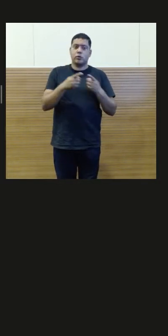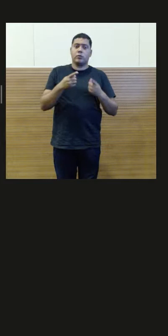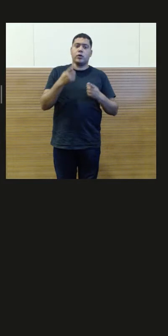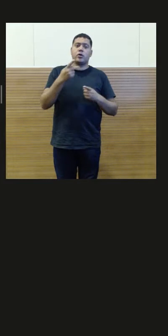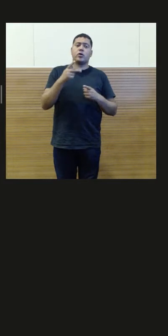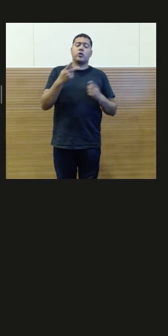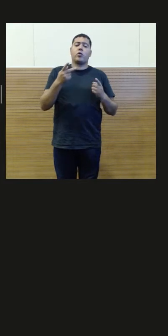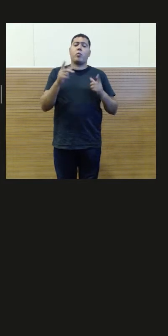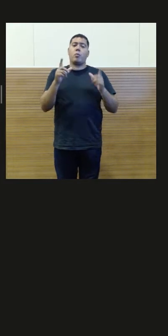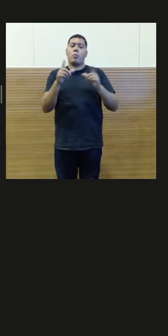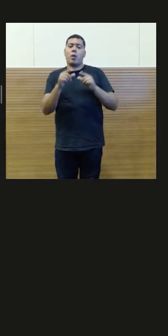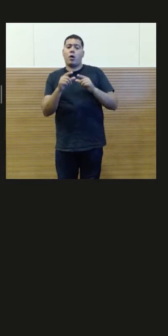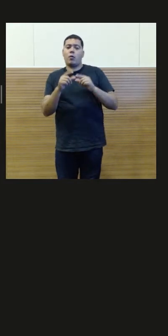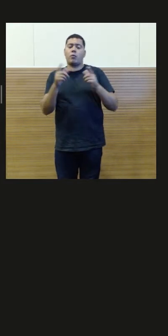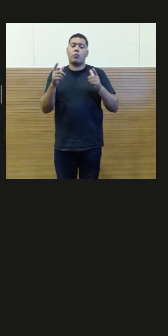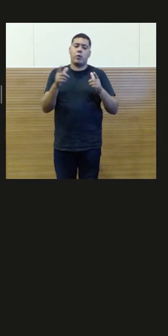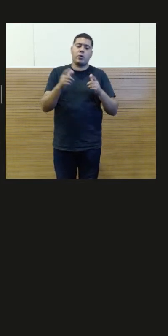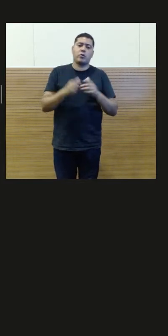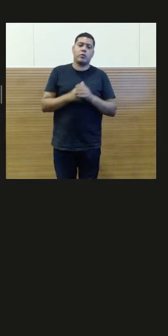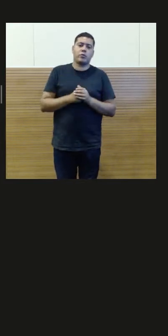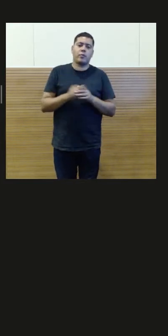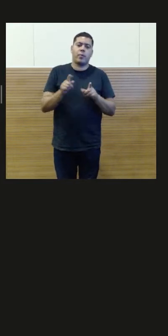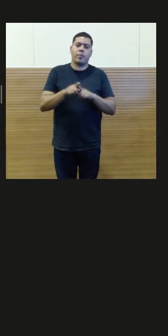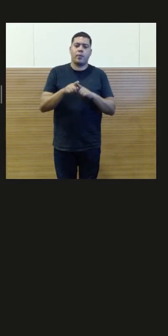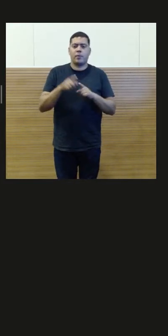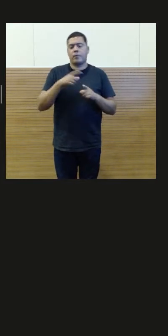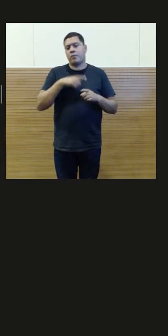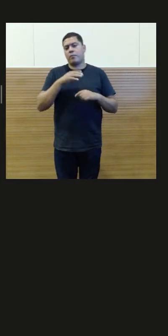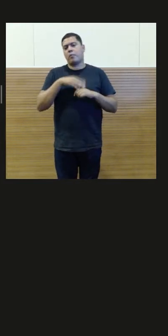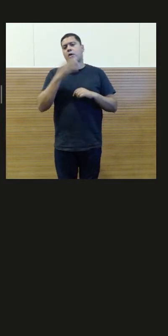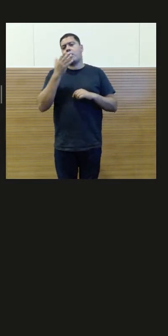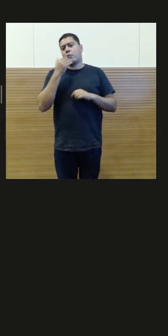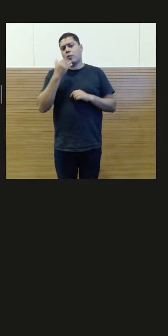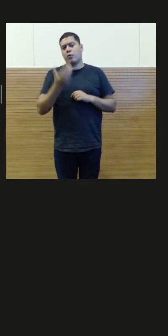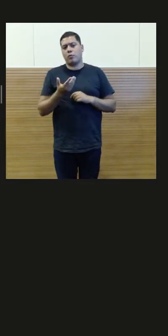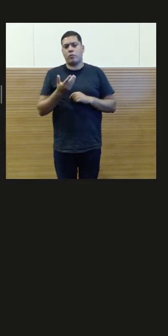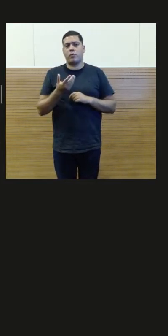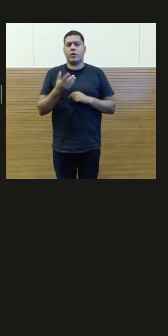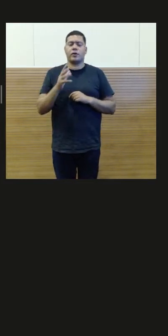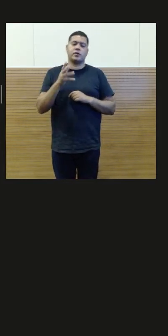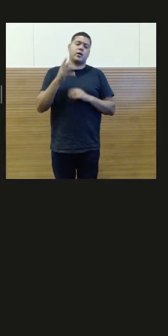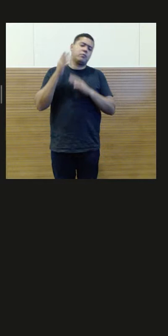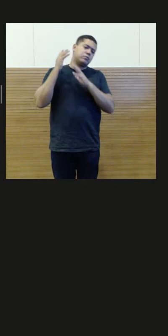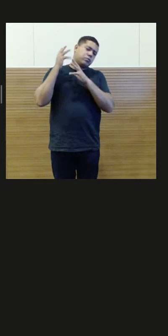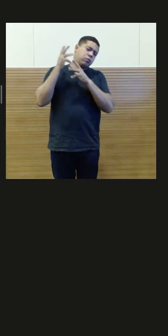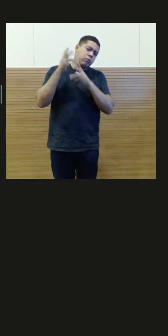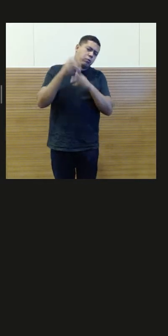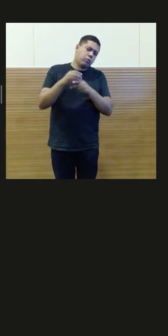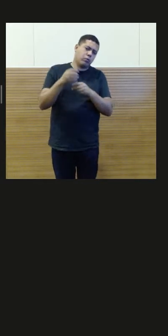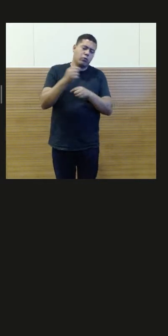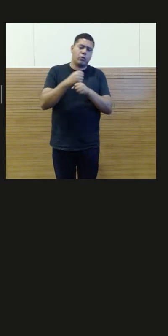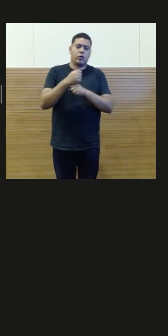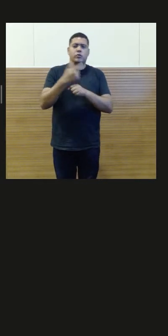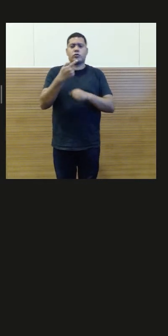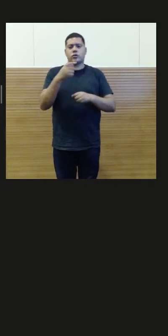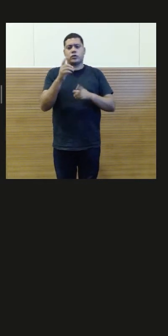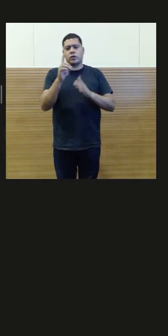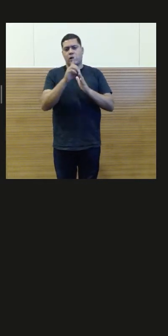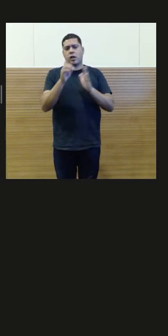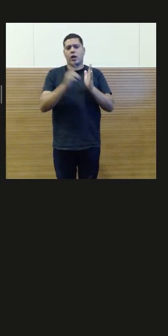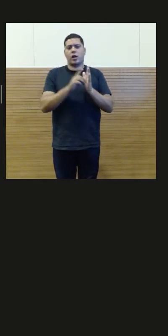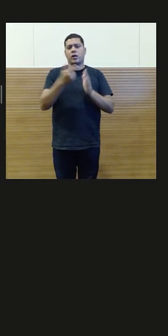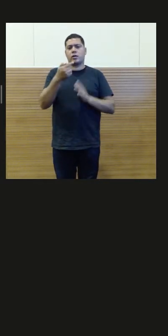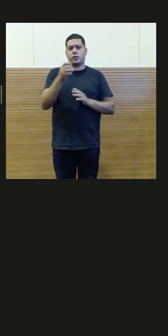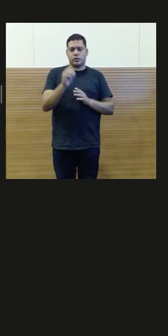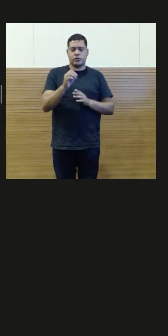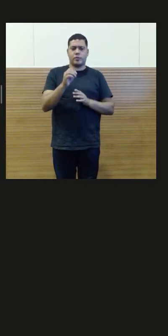that. Since the 1970s, food systems and dietary patterns have become transformed, and rates of